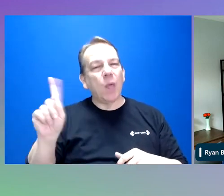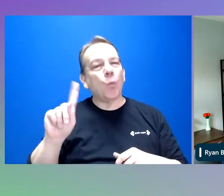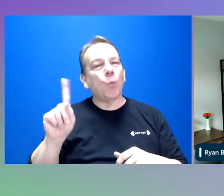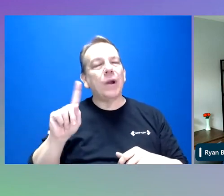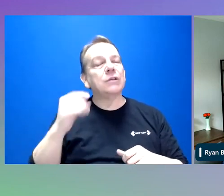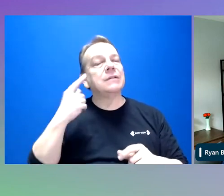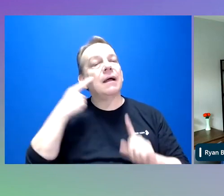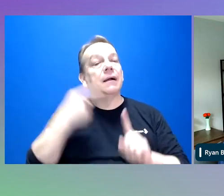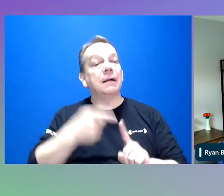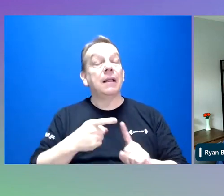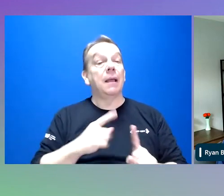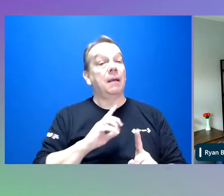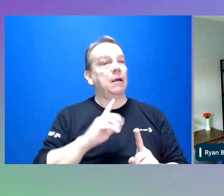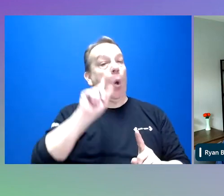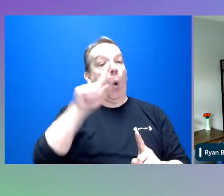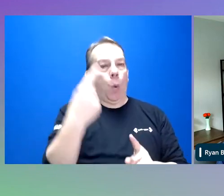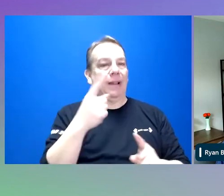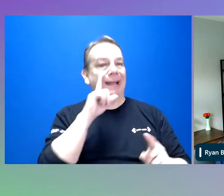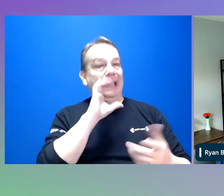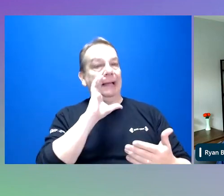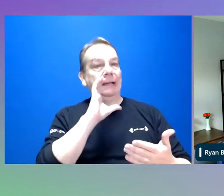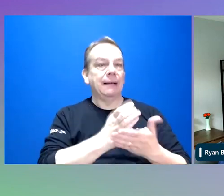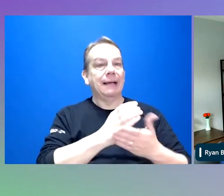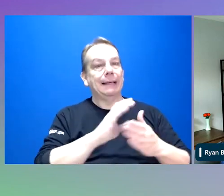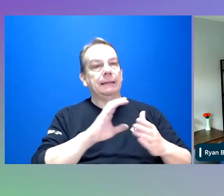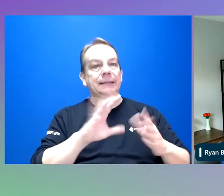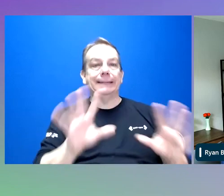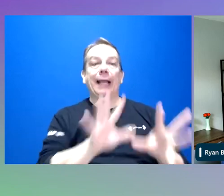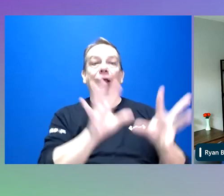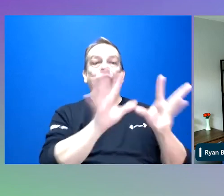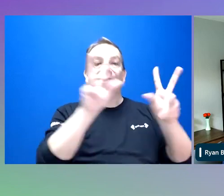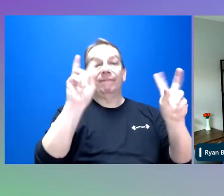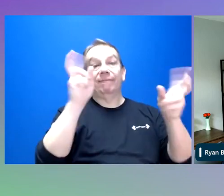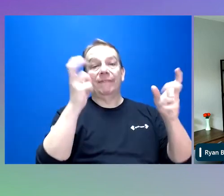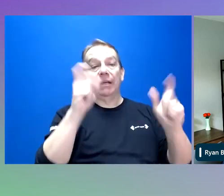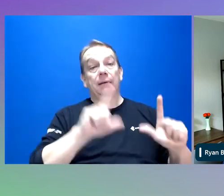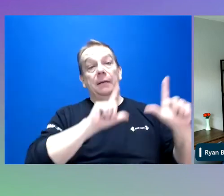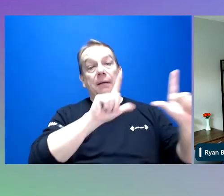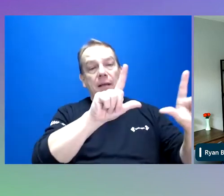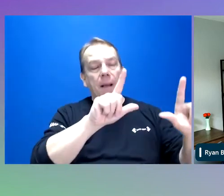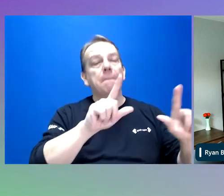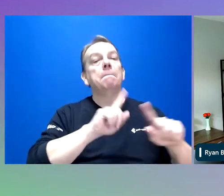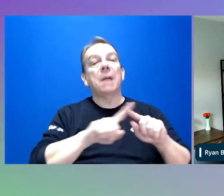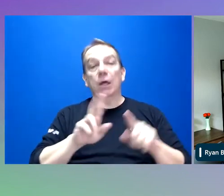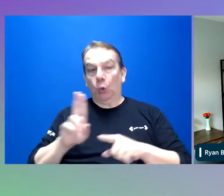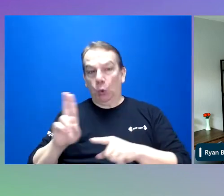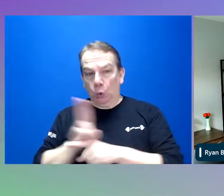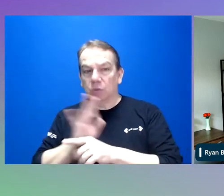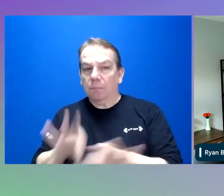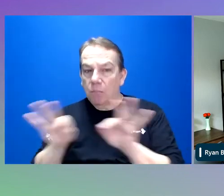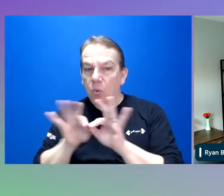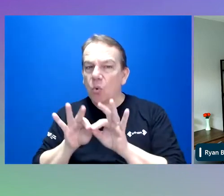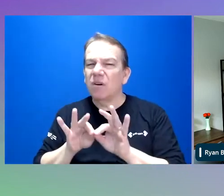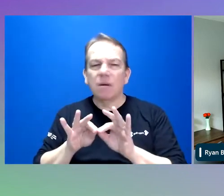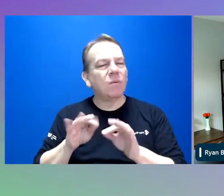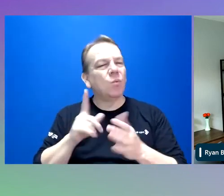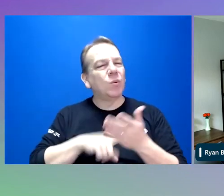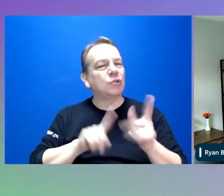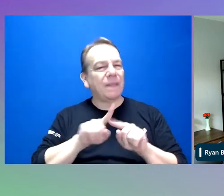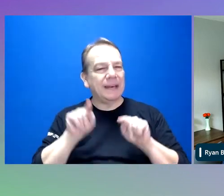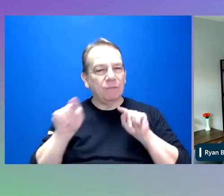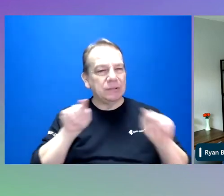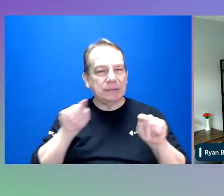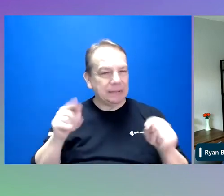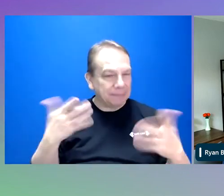purely decorative and ambient image if we consider interest over time in the case of stock imagery? That's really